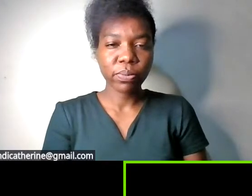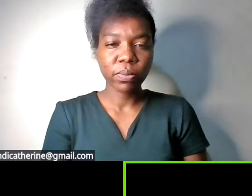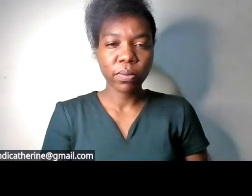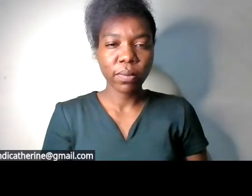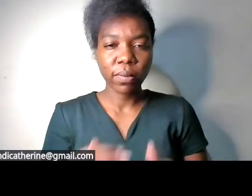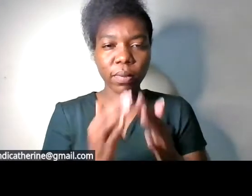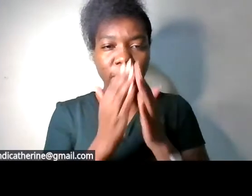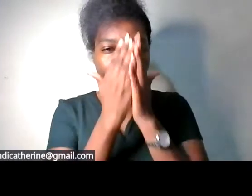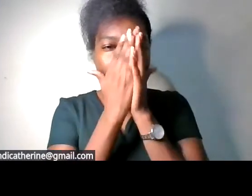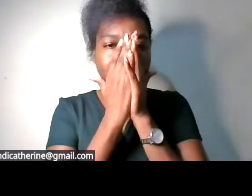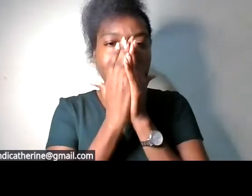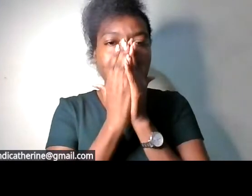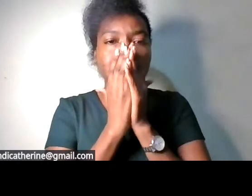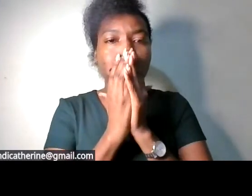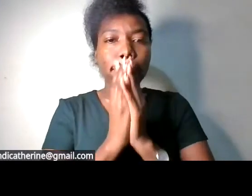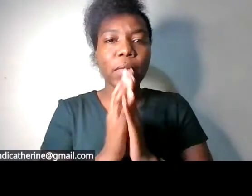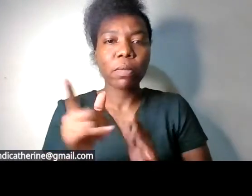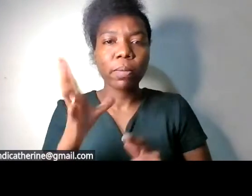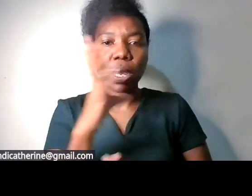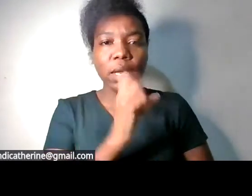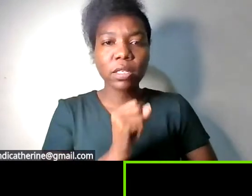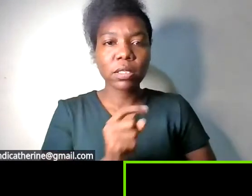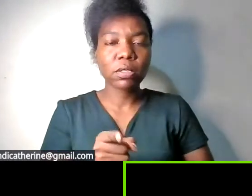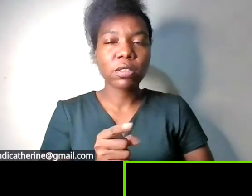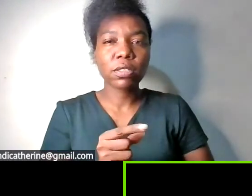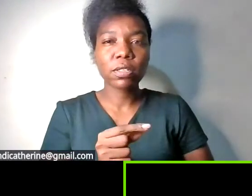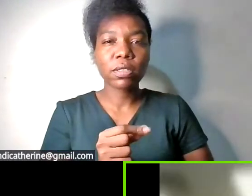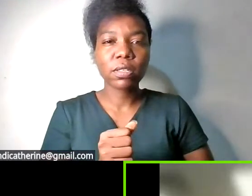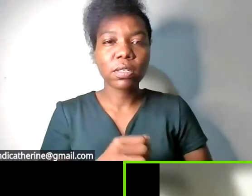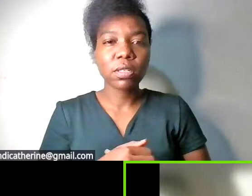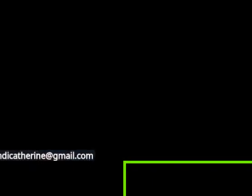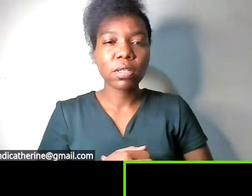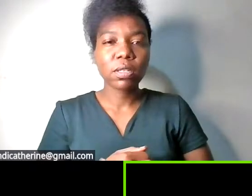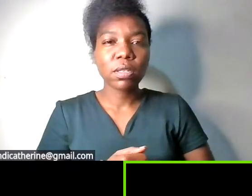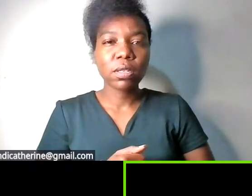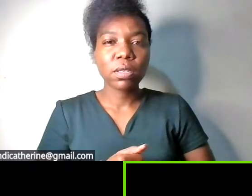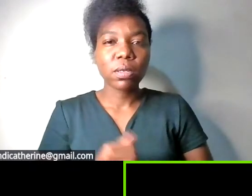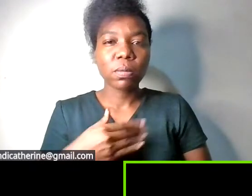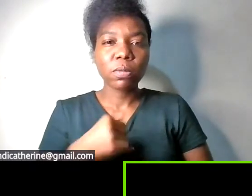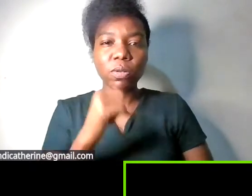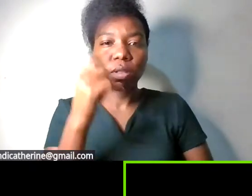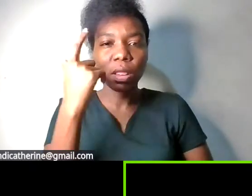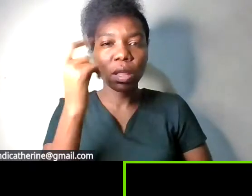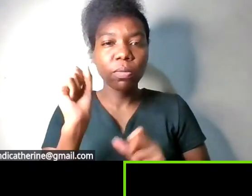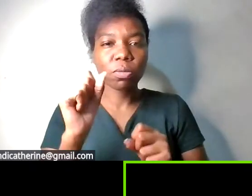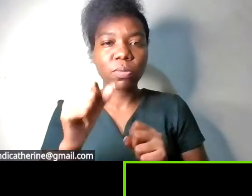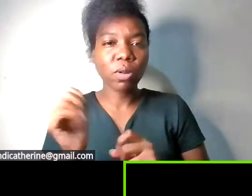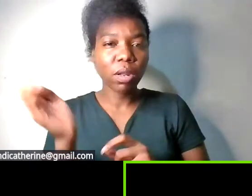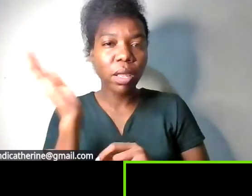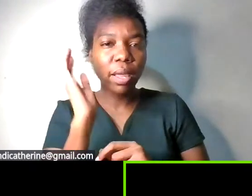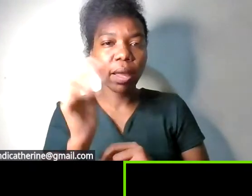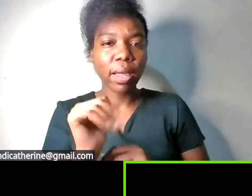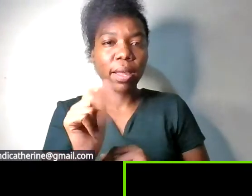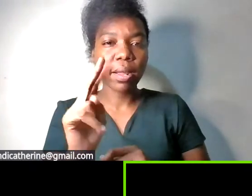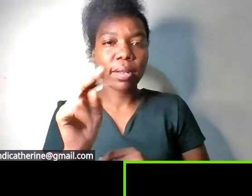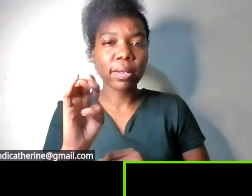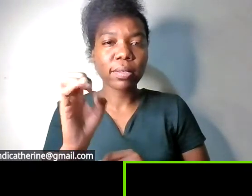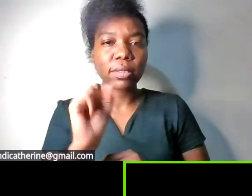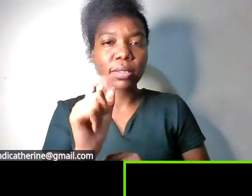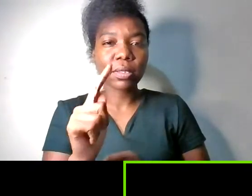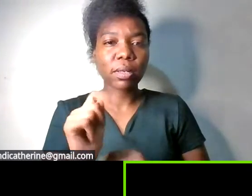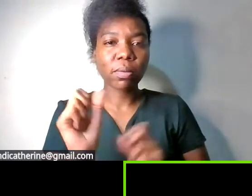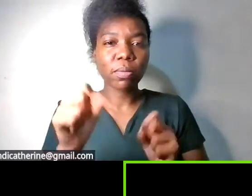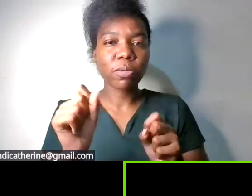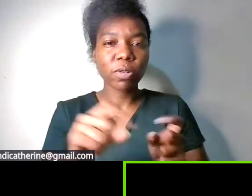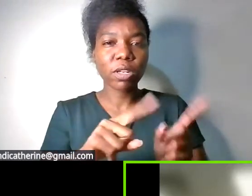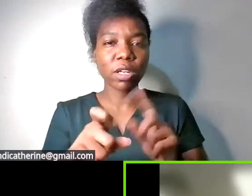Have we lost Ernest? Okay. I don't think we could hear Ernest. I think we're having some technical difficulties. Ernest, why don't you come over to my